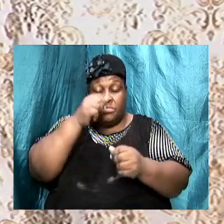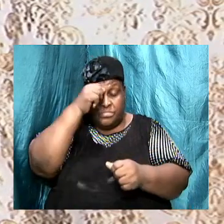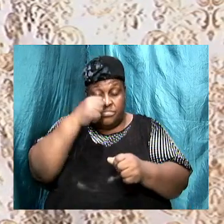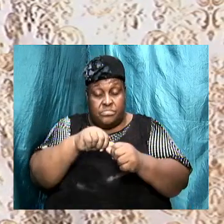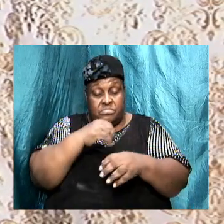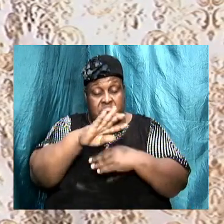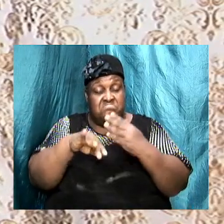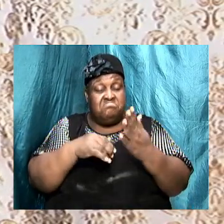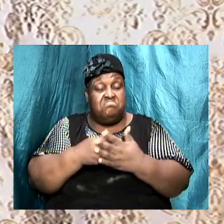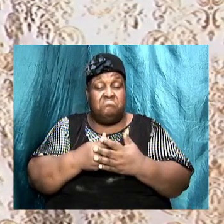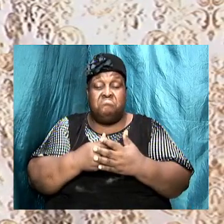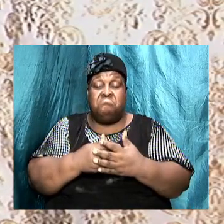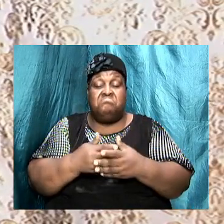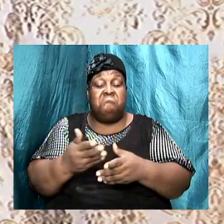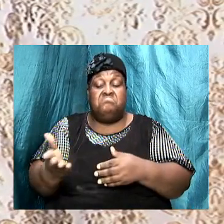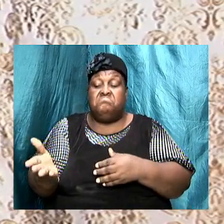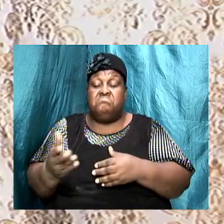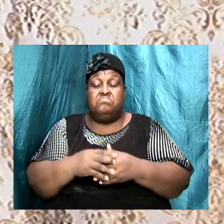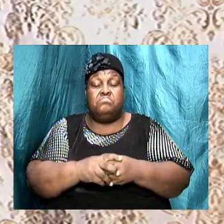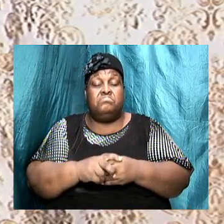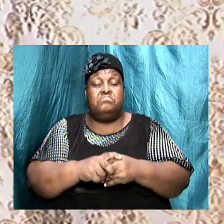that.